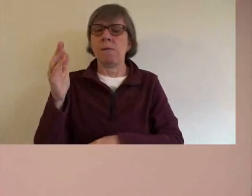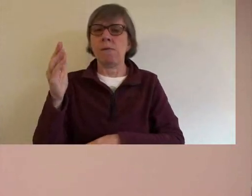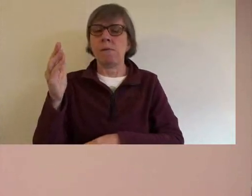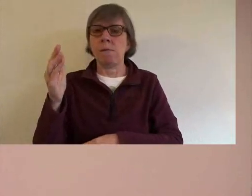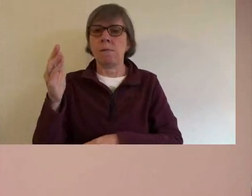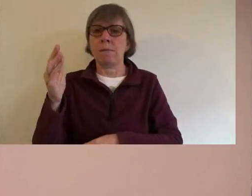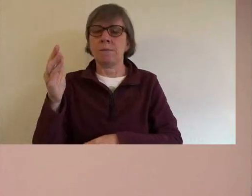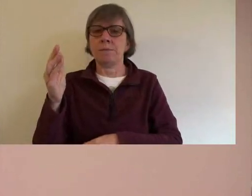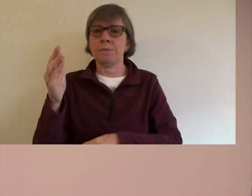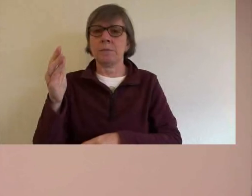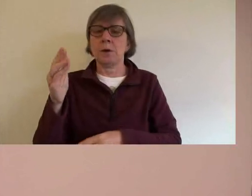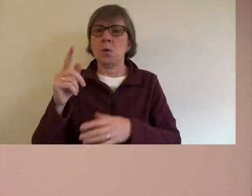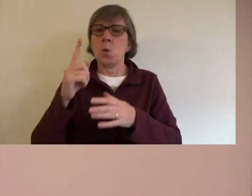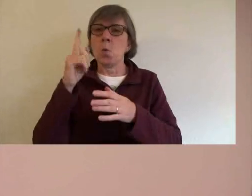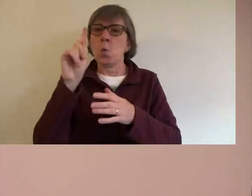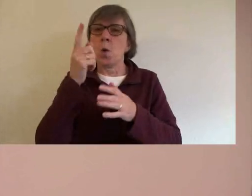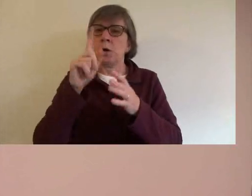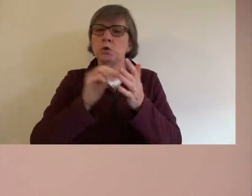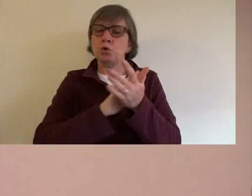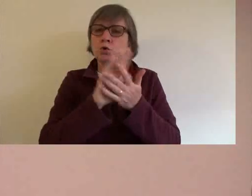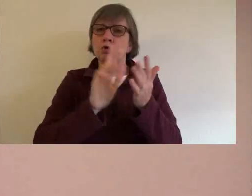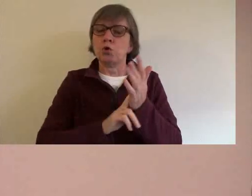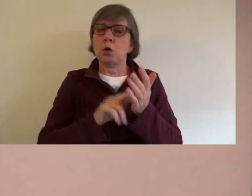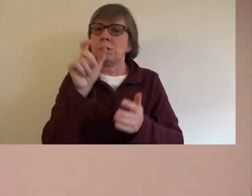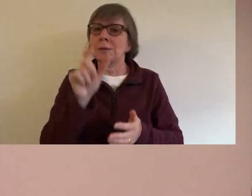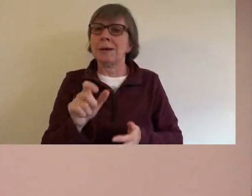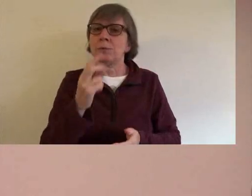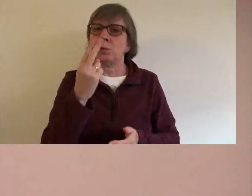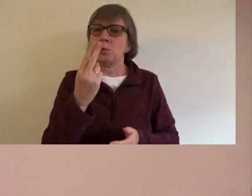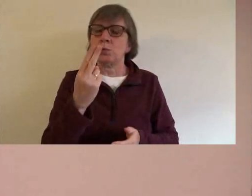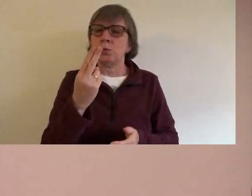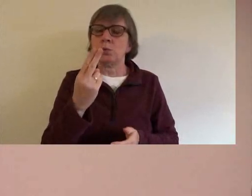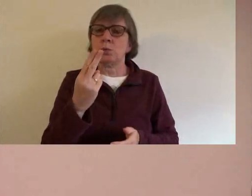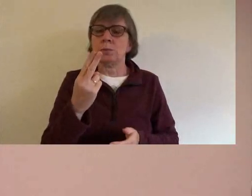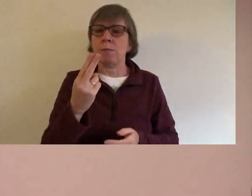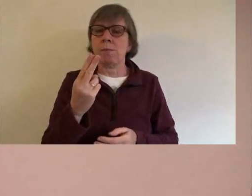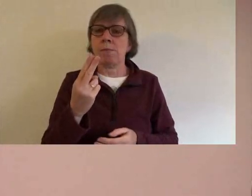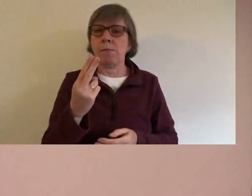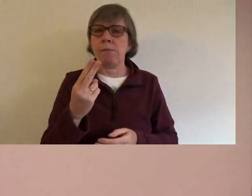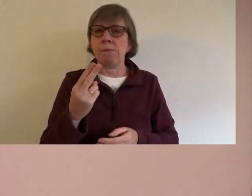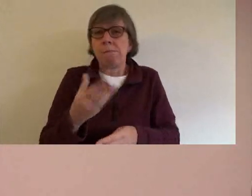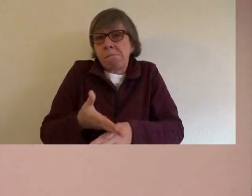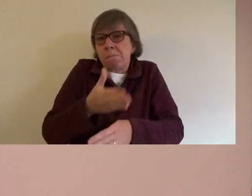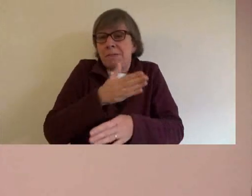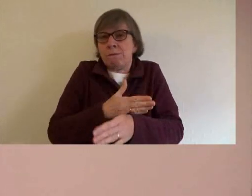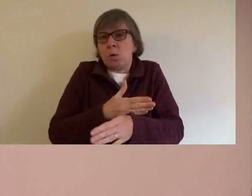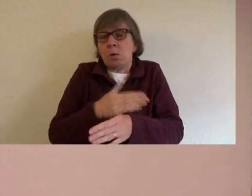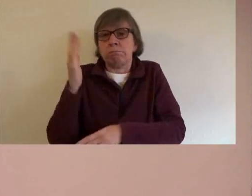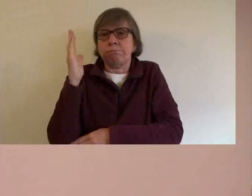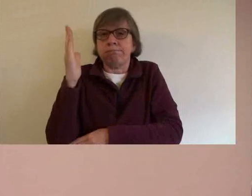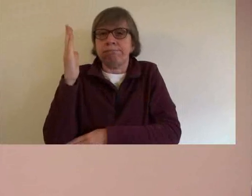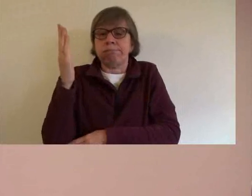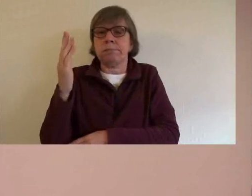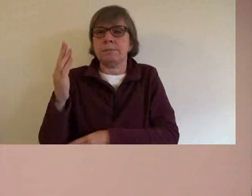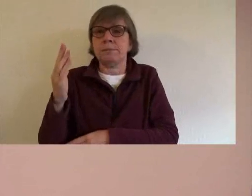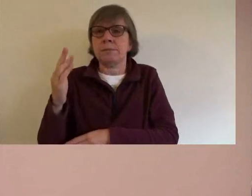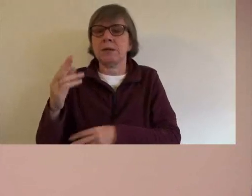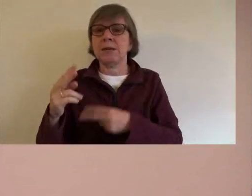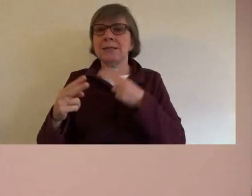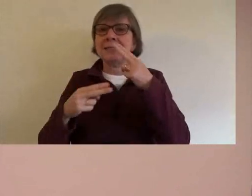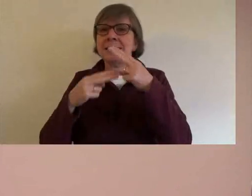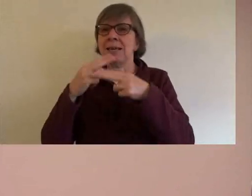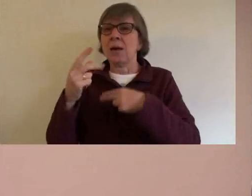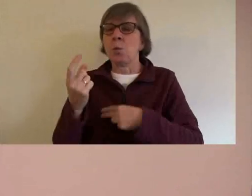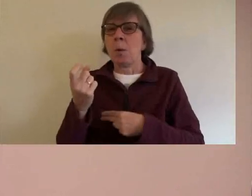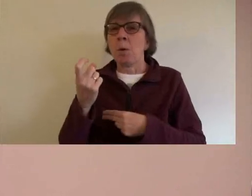he's going to be speaking to us from 1 John chapter 2. Before David comes to speak to us